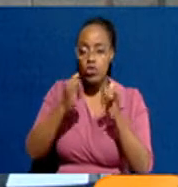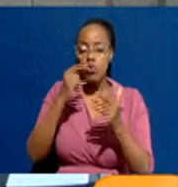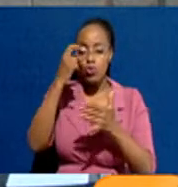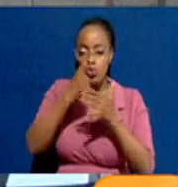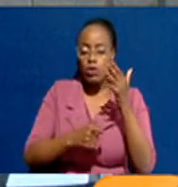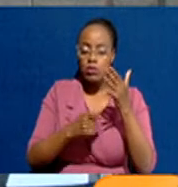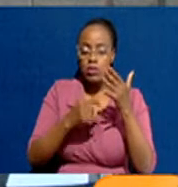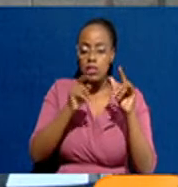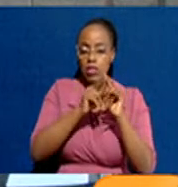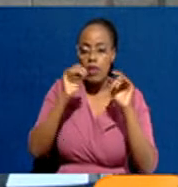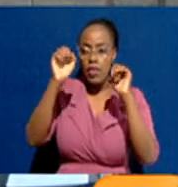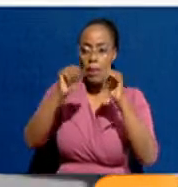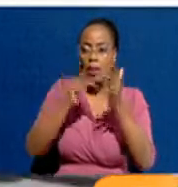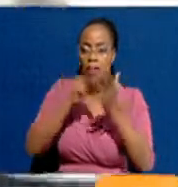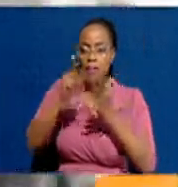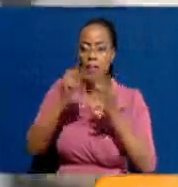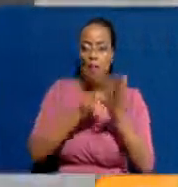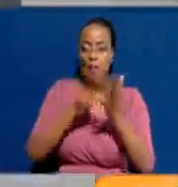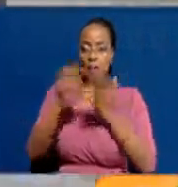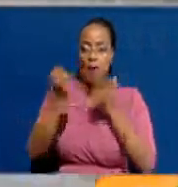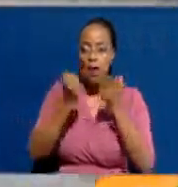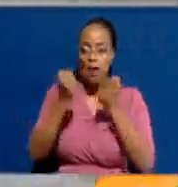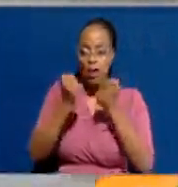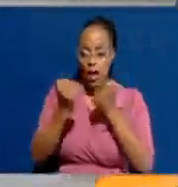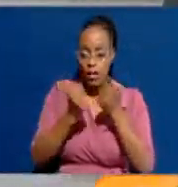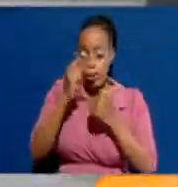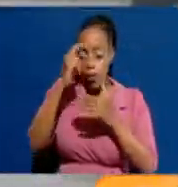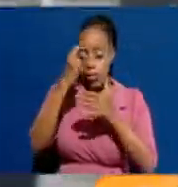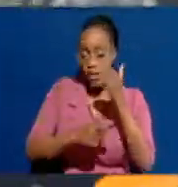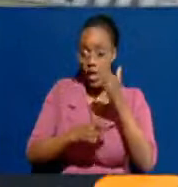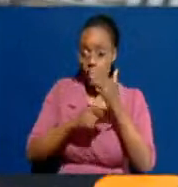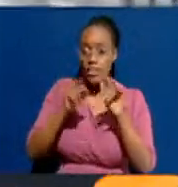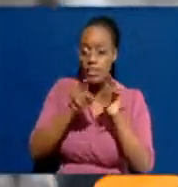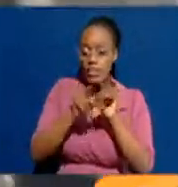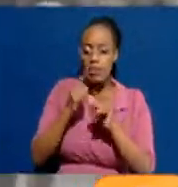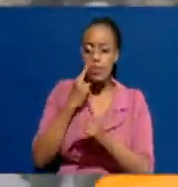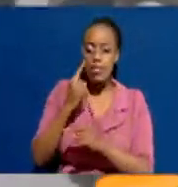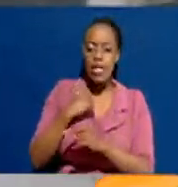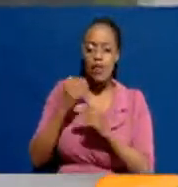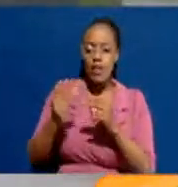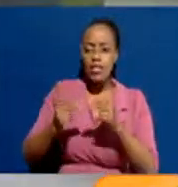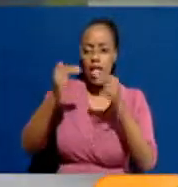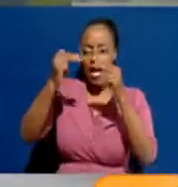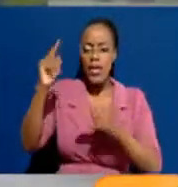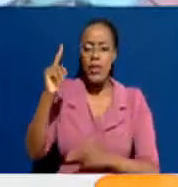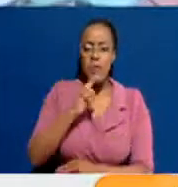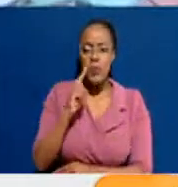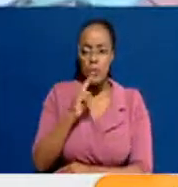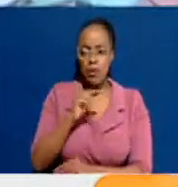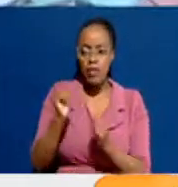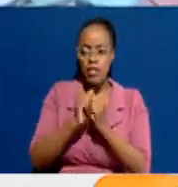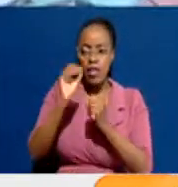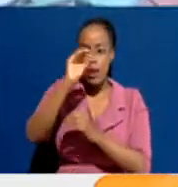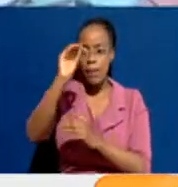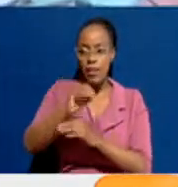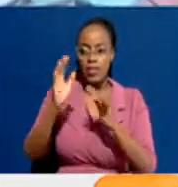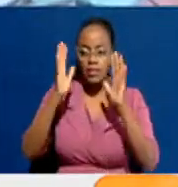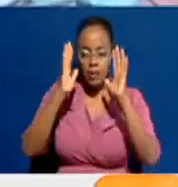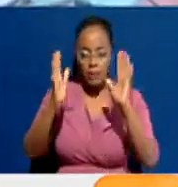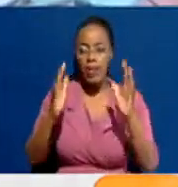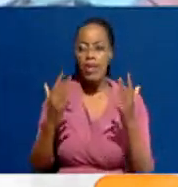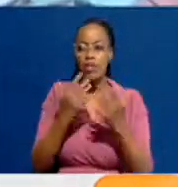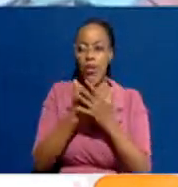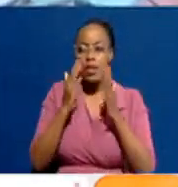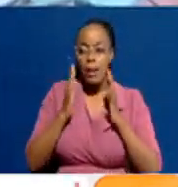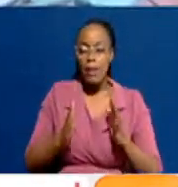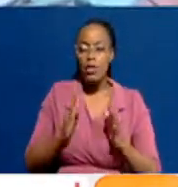will affect the ability of Kenyans to purchase vehicles, as the tax jump is considered to be on the higher side. The 10% is huge to